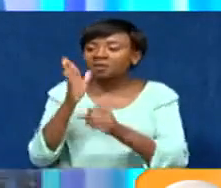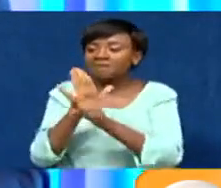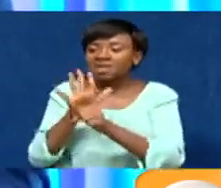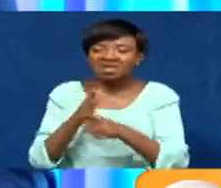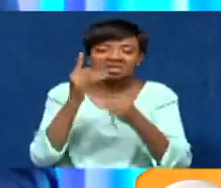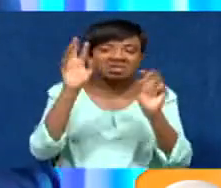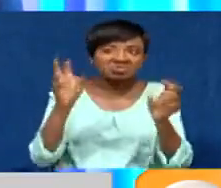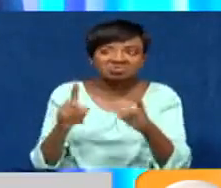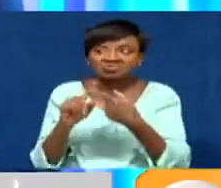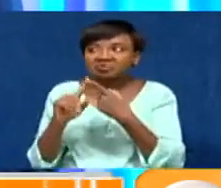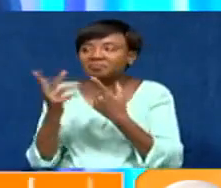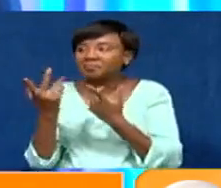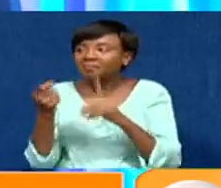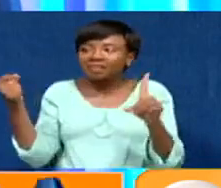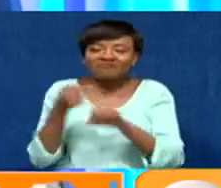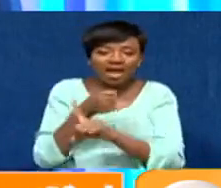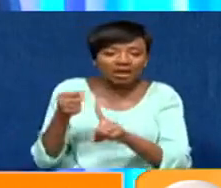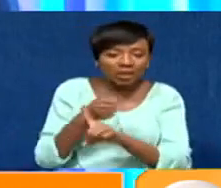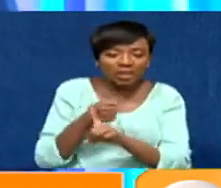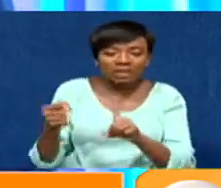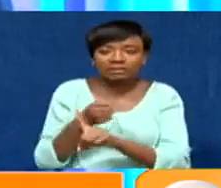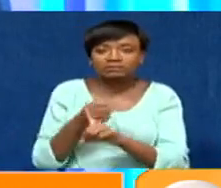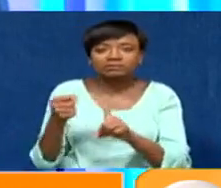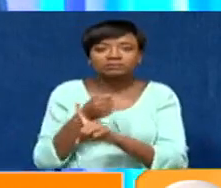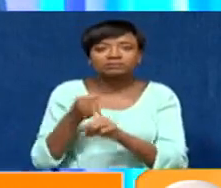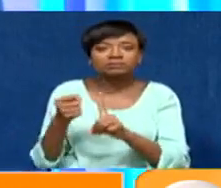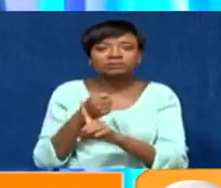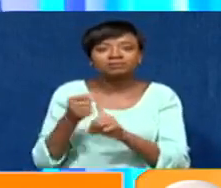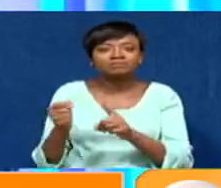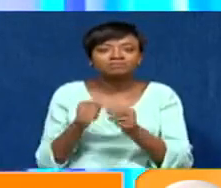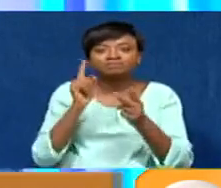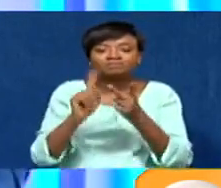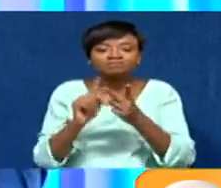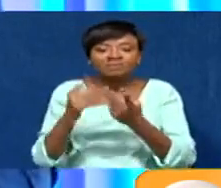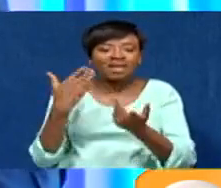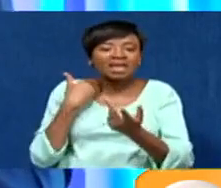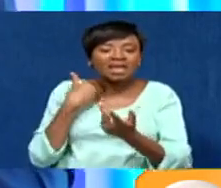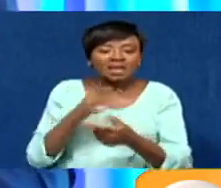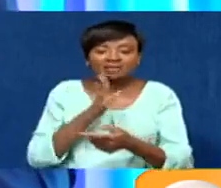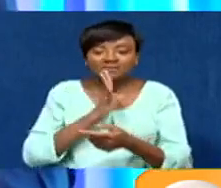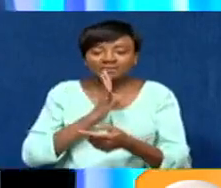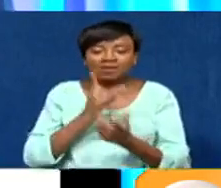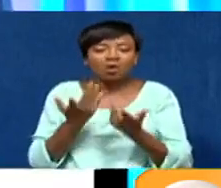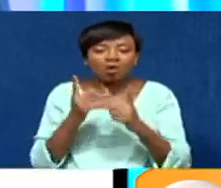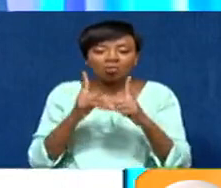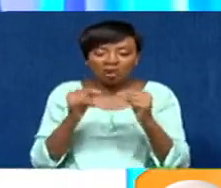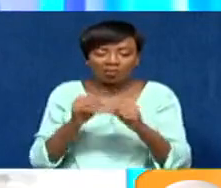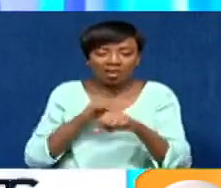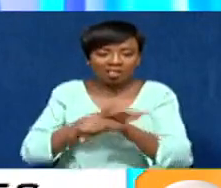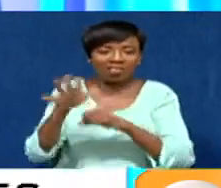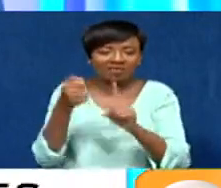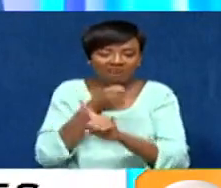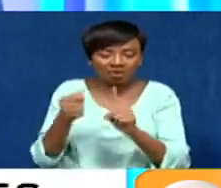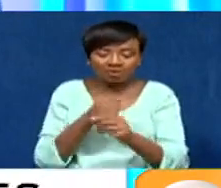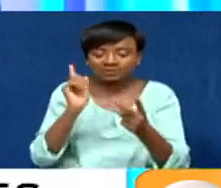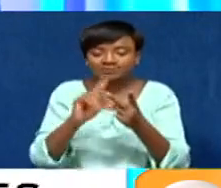around violence. They go to matters of hate speech and also usage